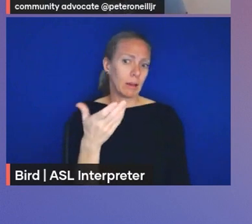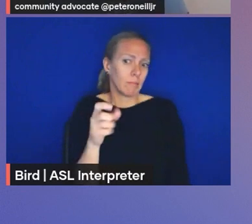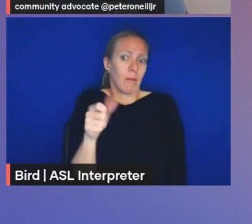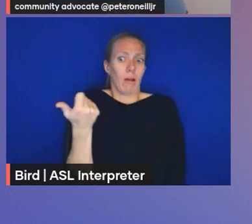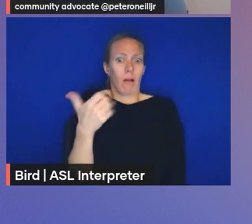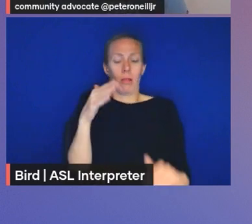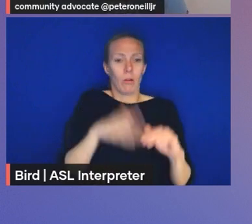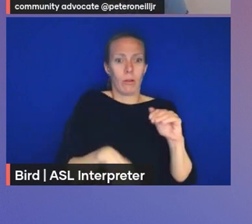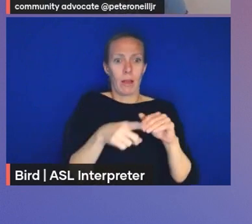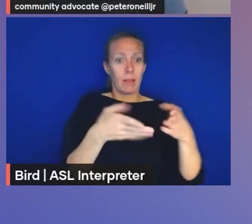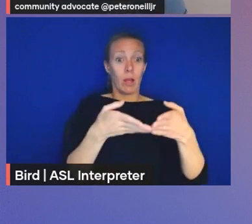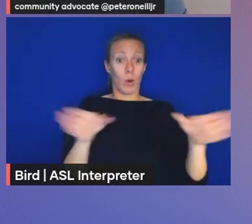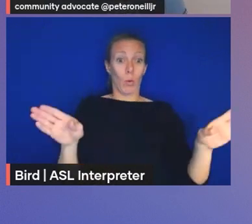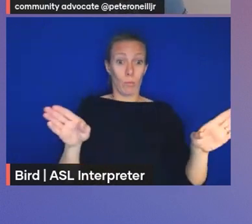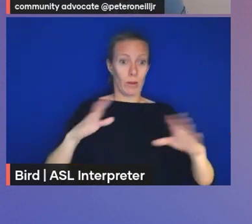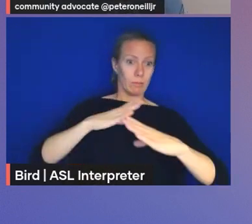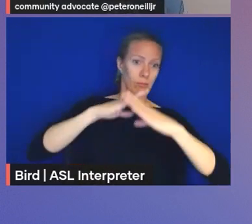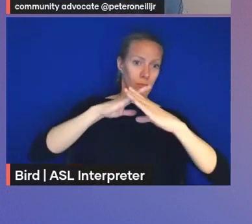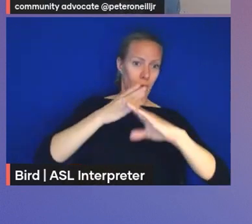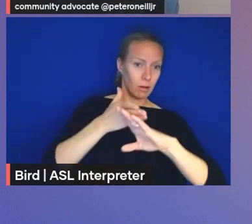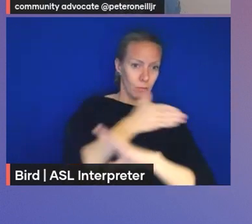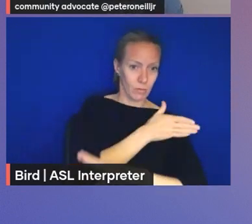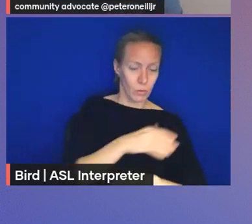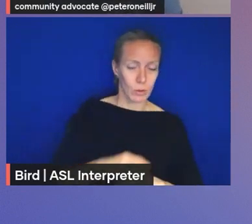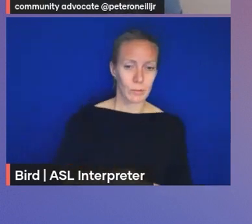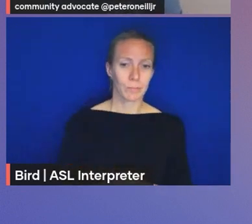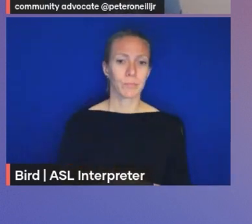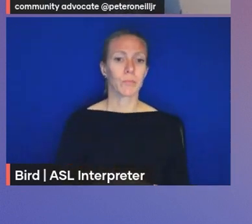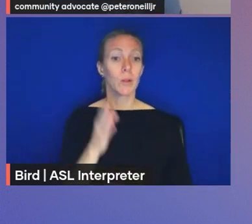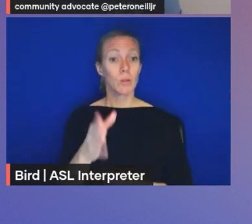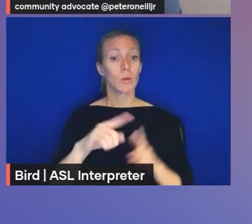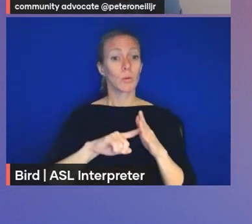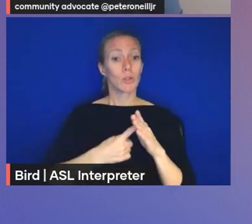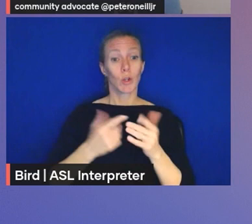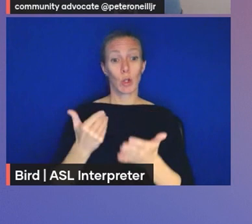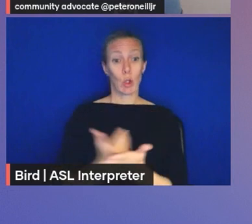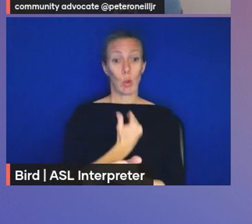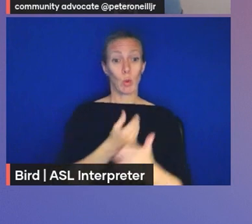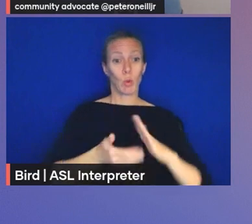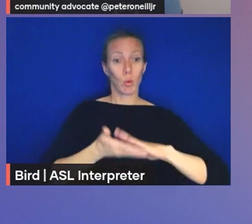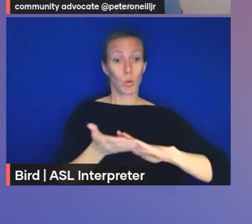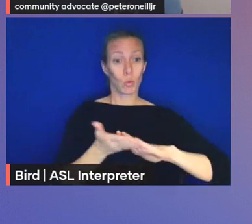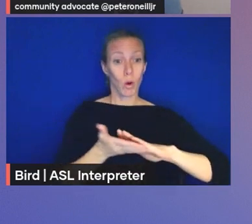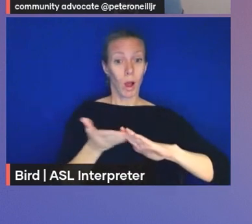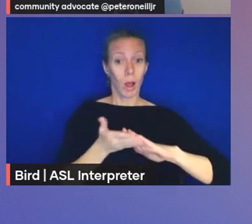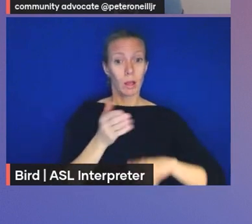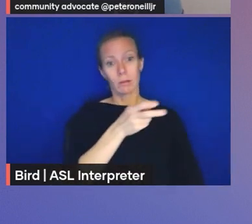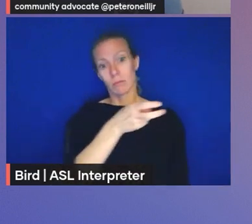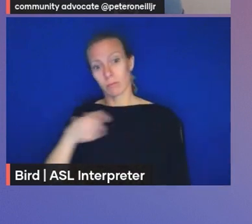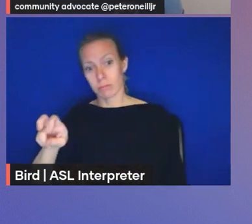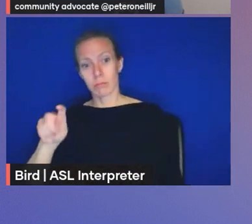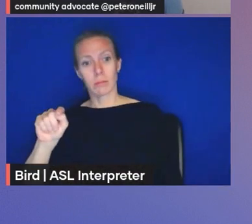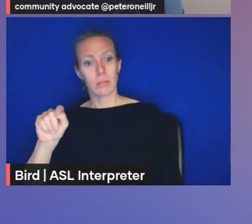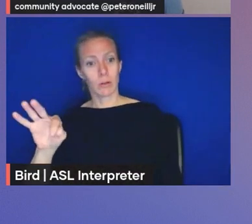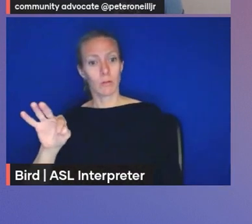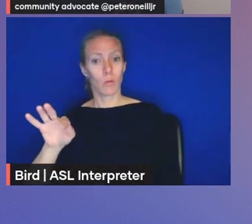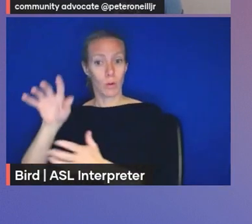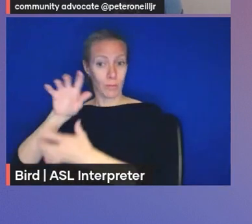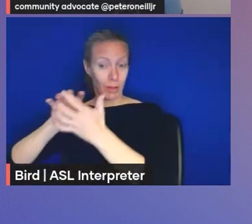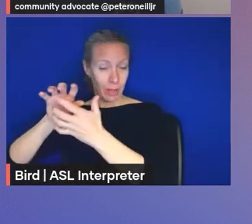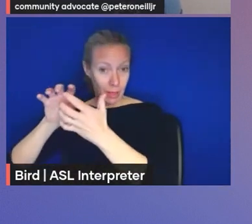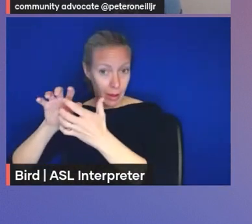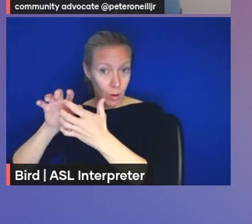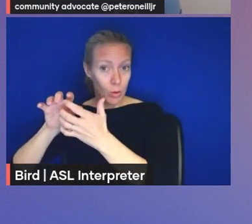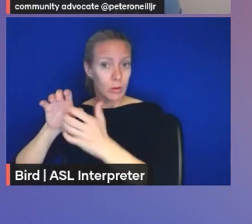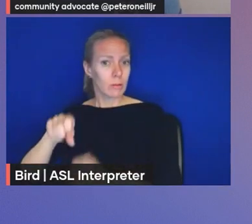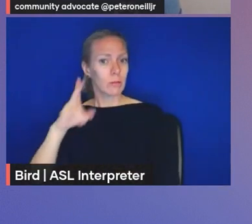block that we had before. This starts up a new run, reaches back out to Terraform Cloud. We could see